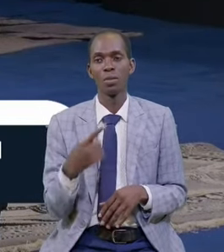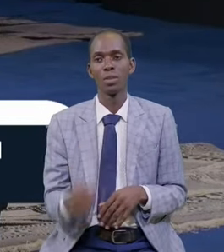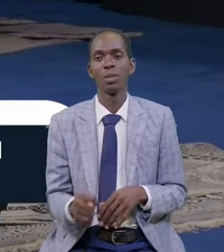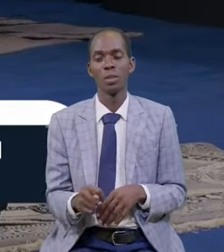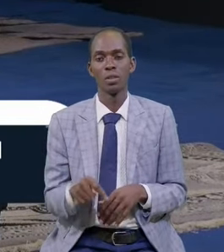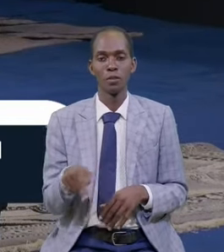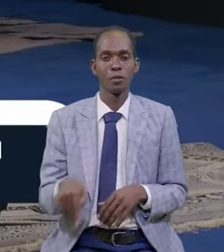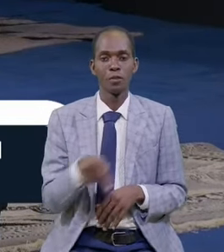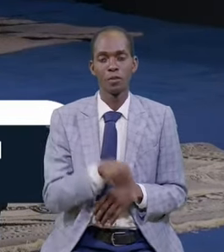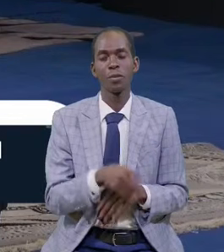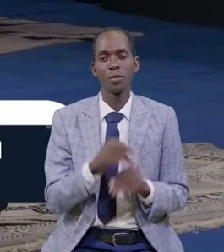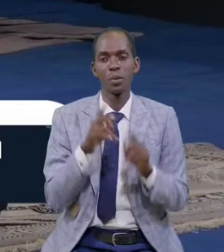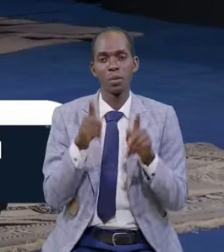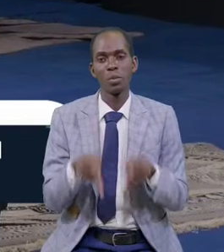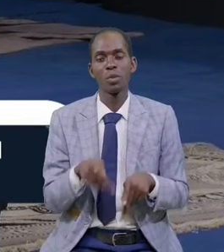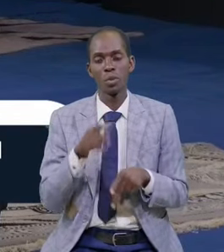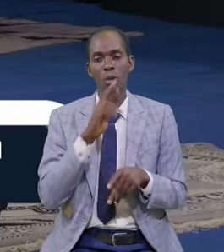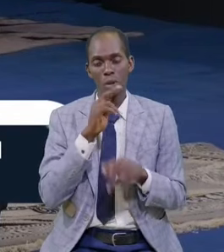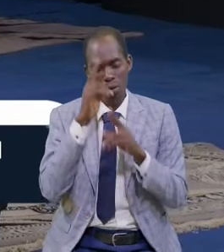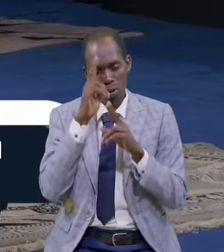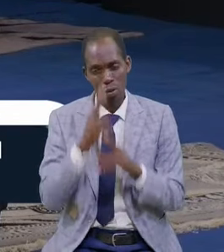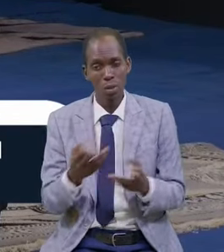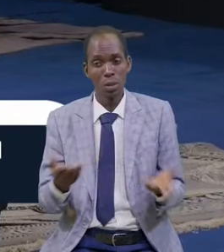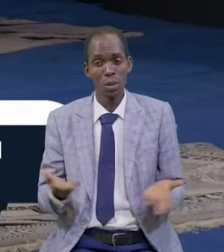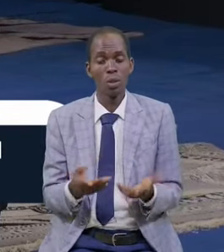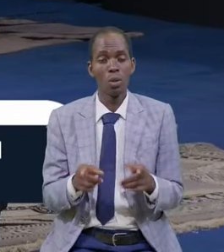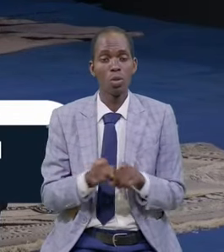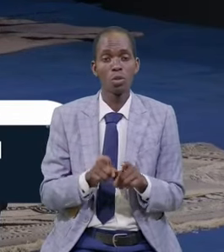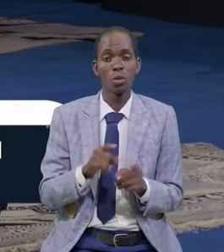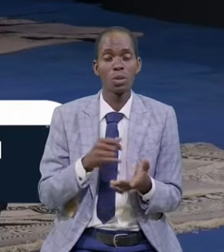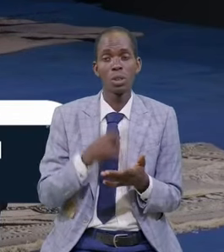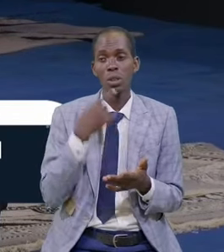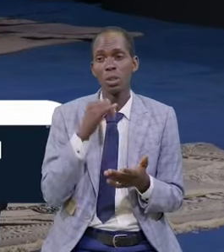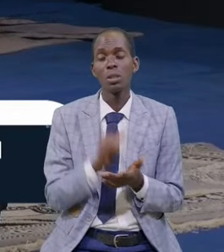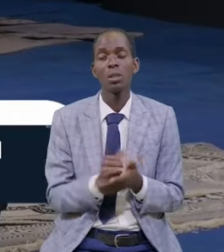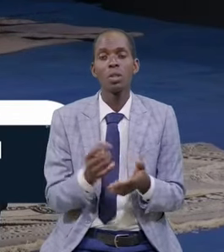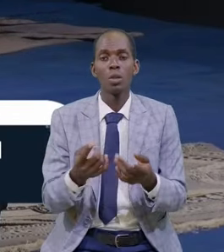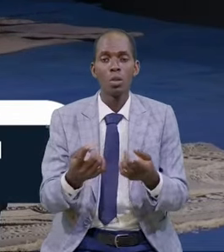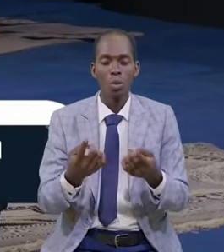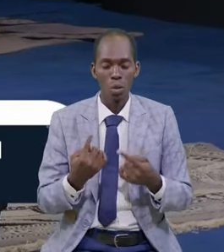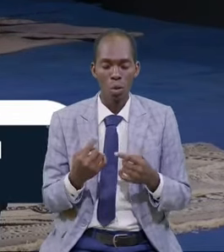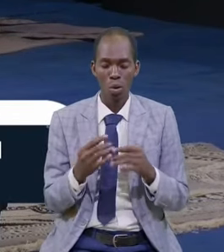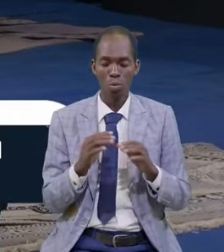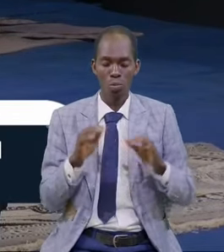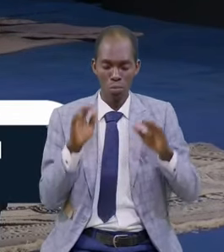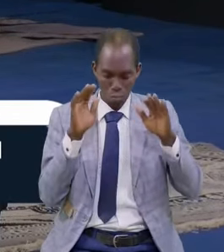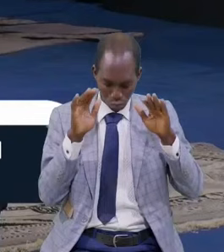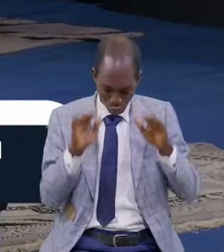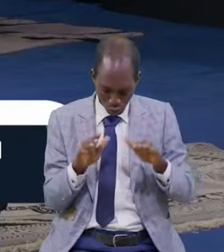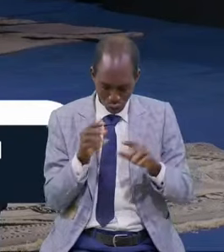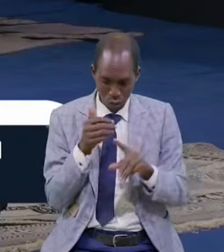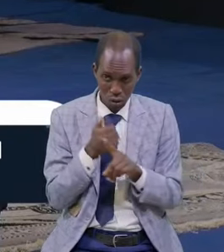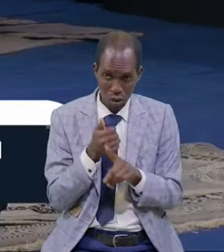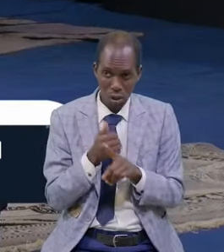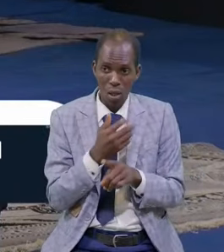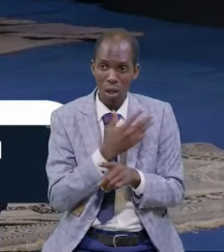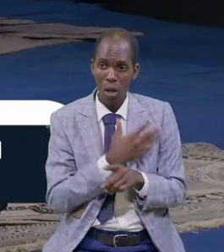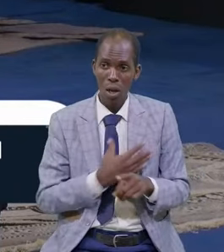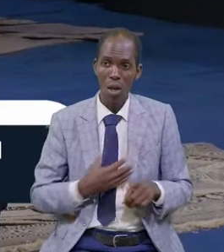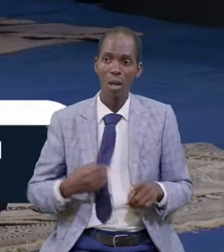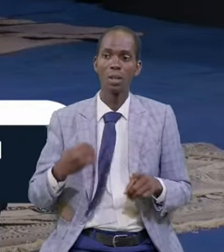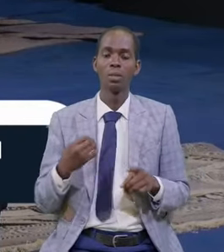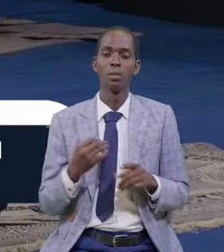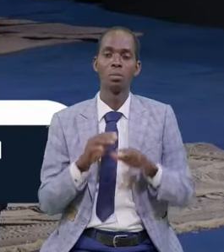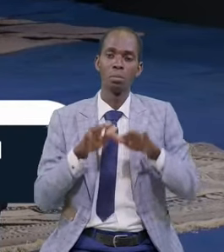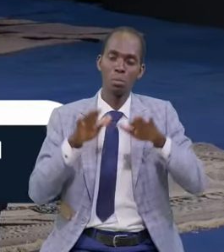yourself come as a pleading Sinner and B before the Son of God